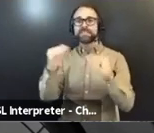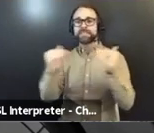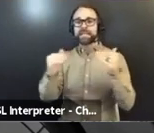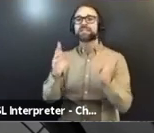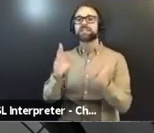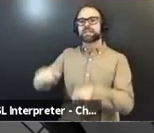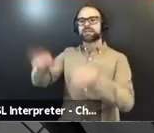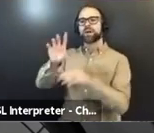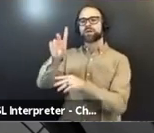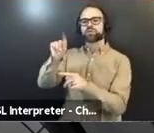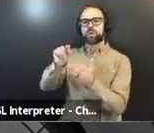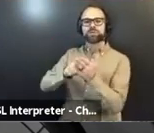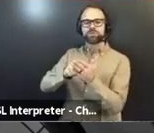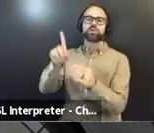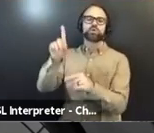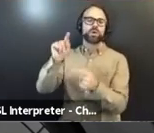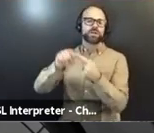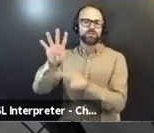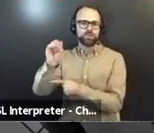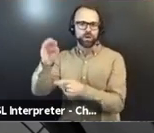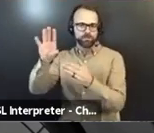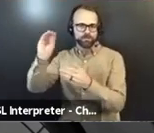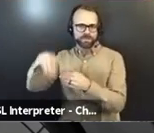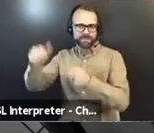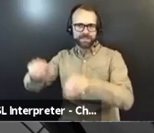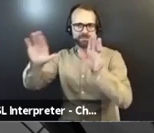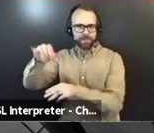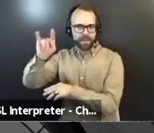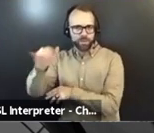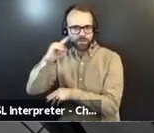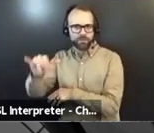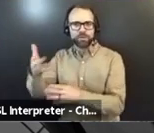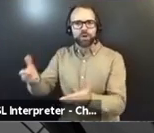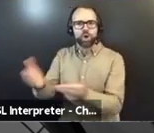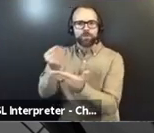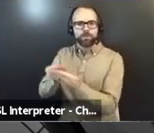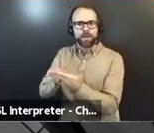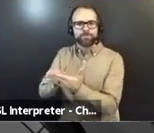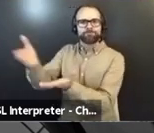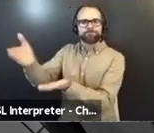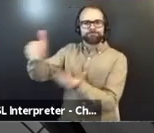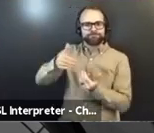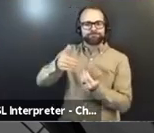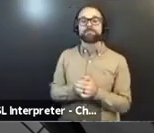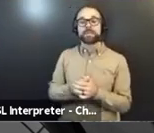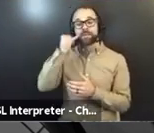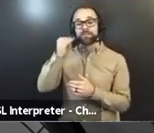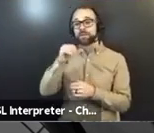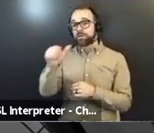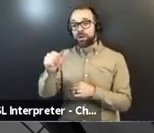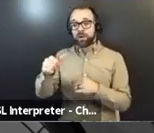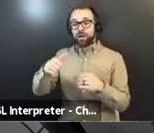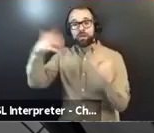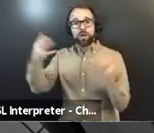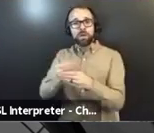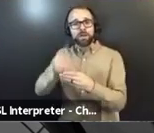of their company to get equity through the door or raise capital. Again, if it's not going to take a lot of money to get it to the product launch stage,